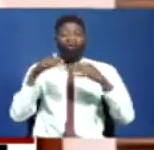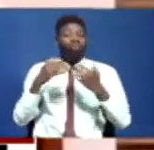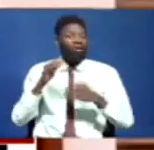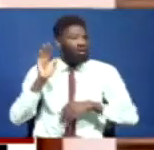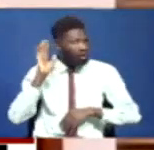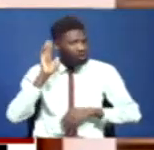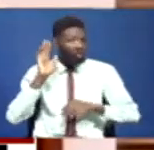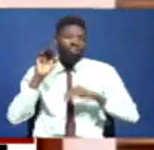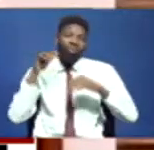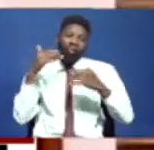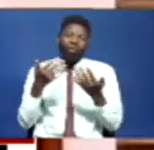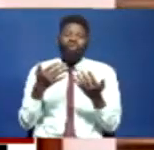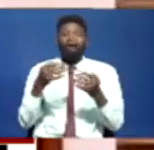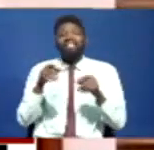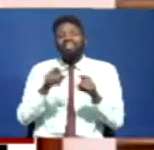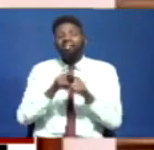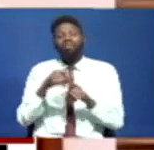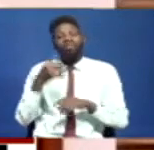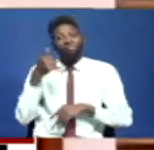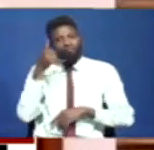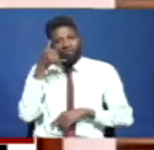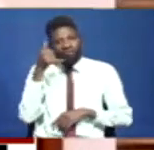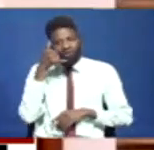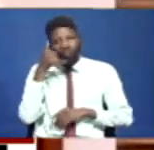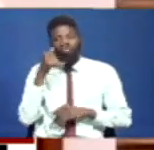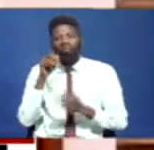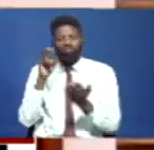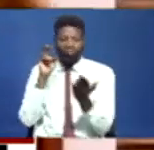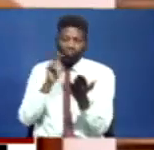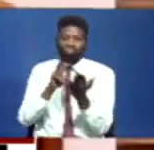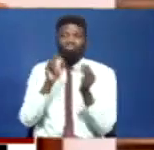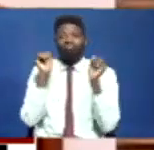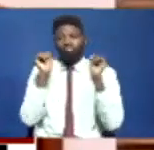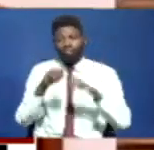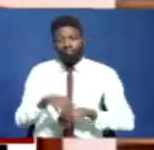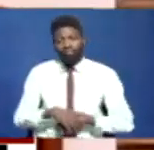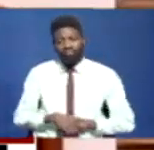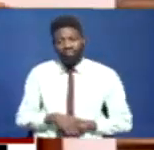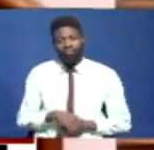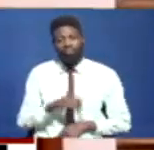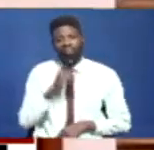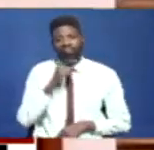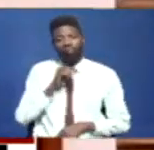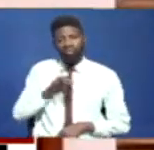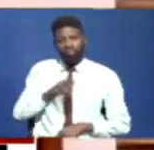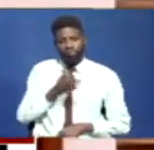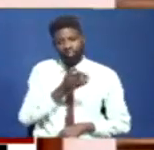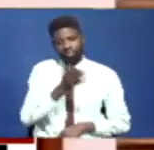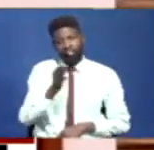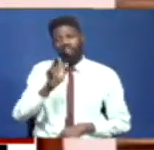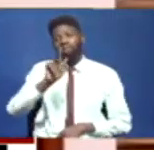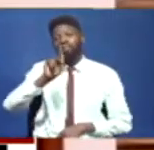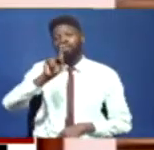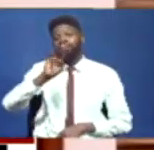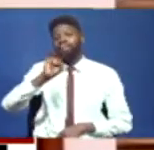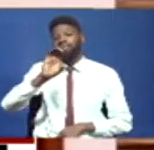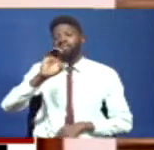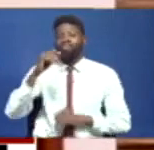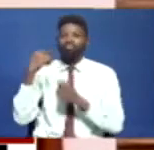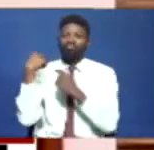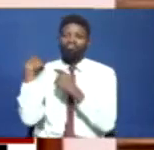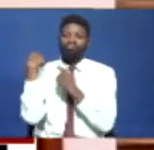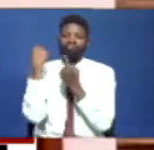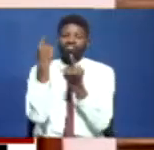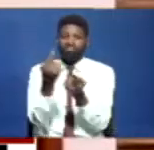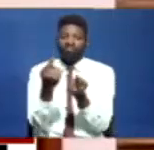on the go on your mobile. Ladies and gentlemen, KBC has over time implemented a